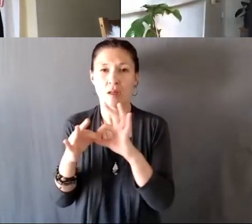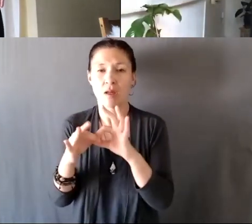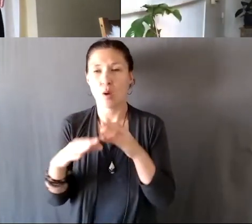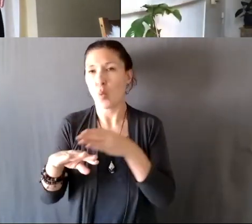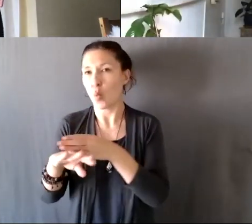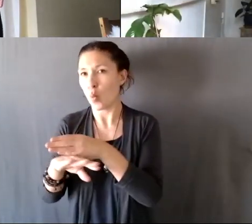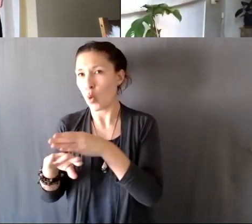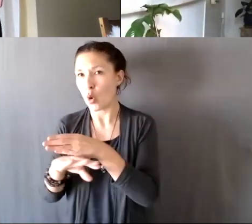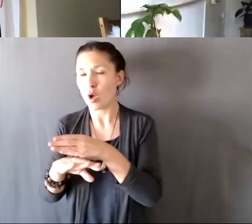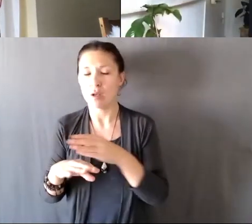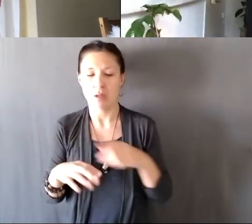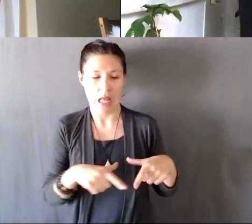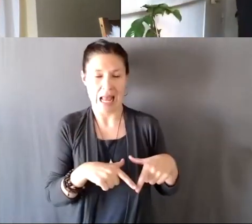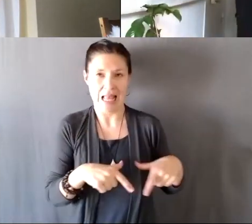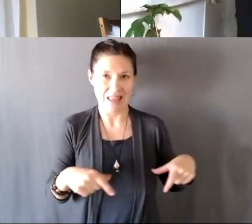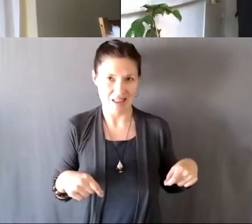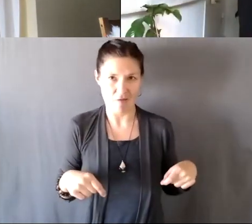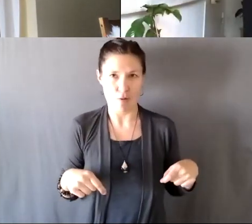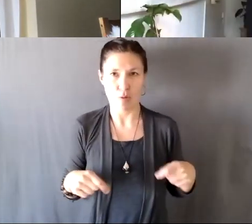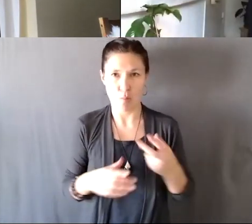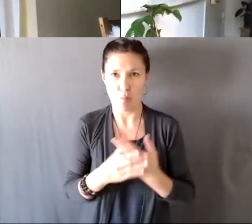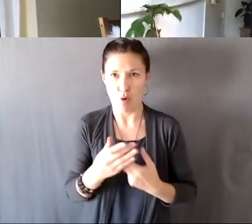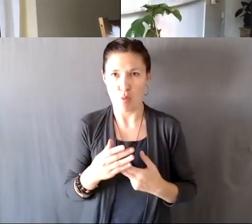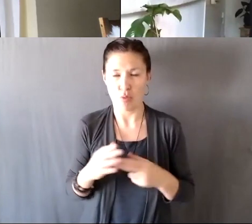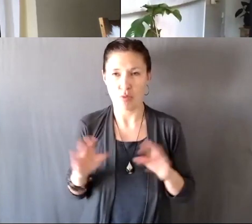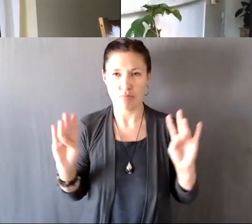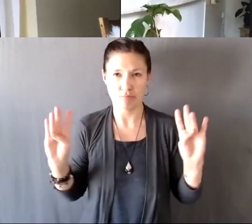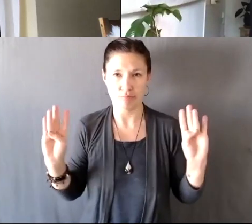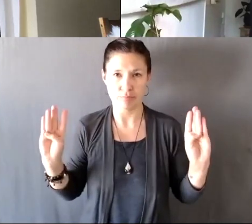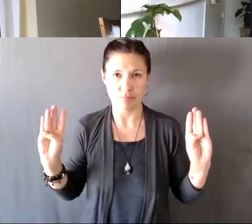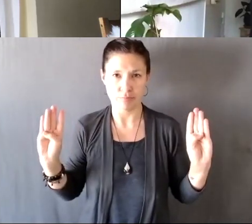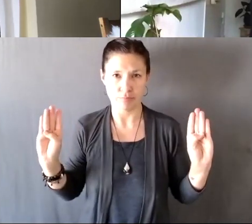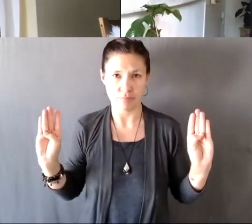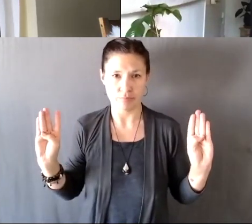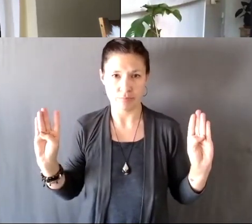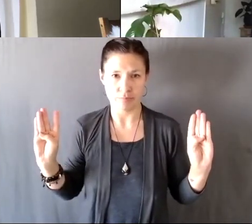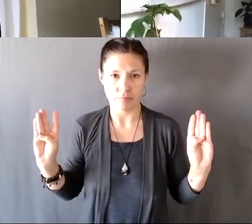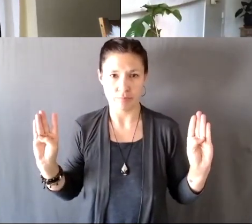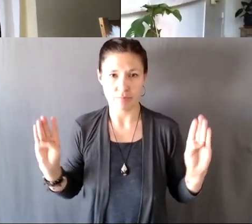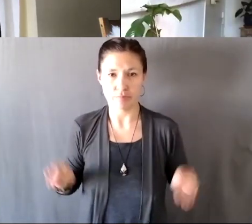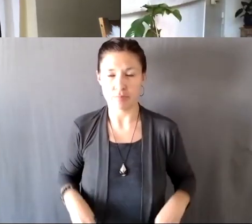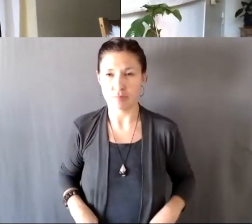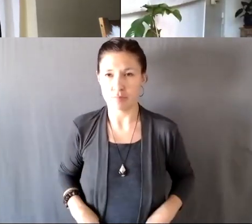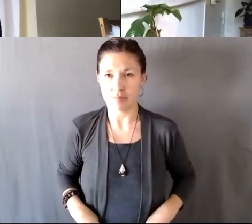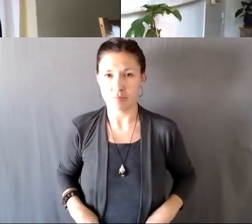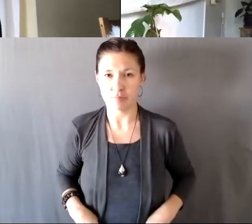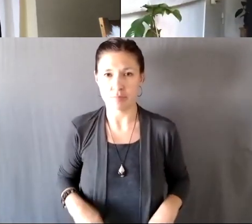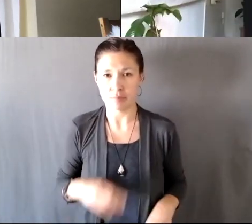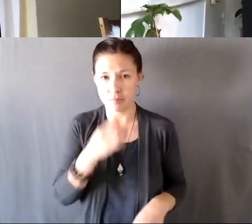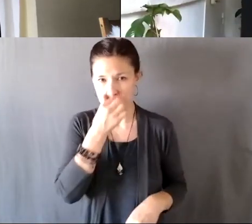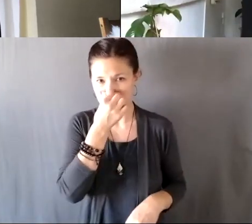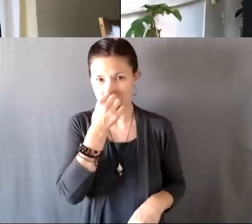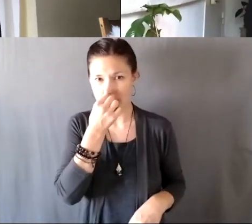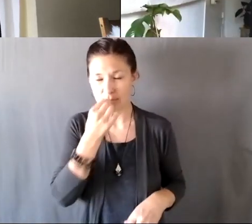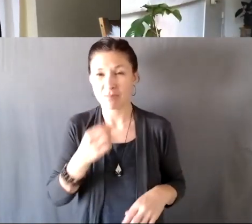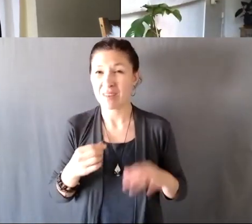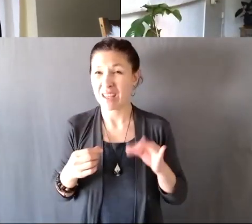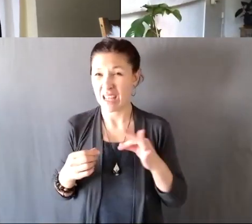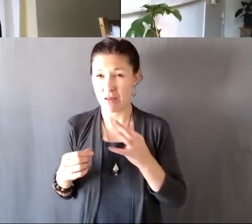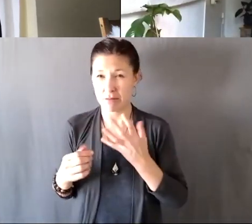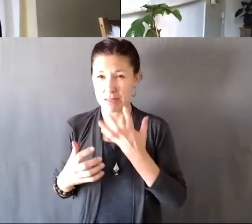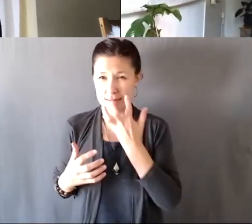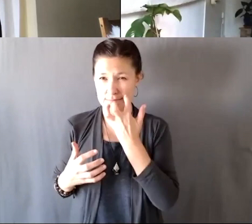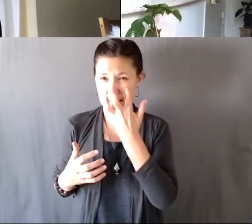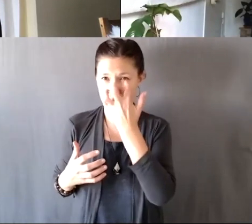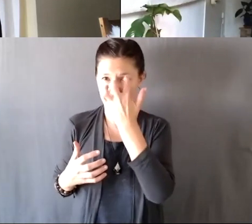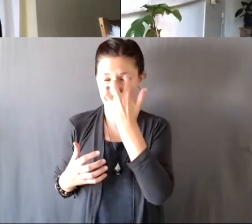liver. Here we hush the angry liver, and we release this anger, and we let